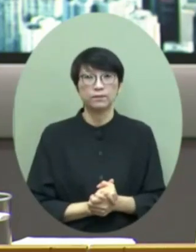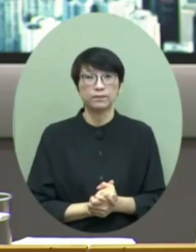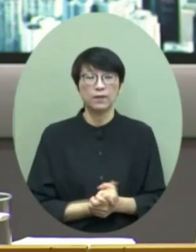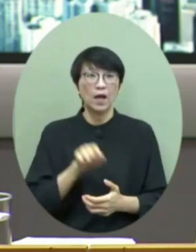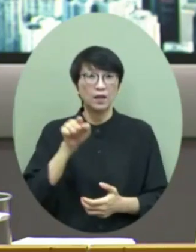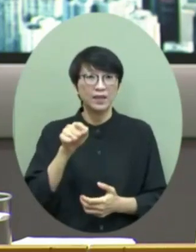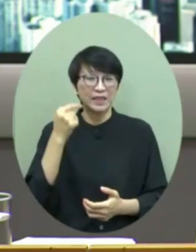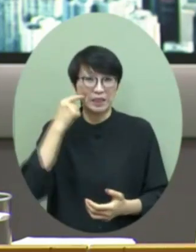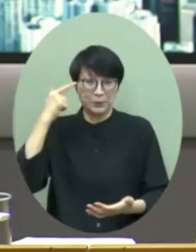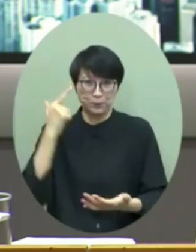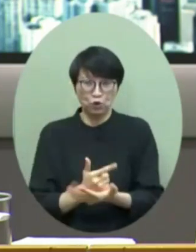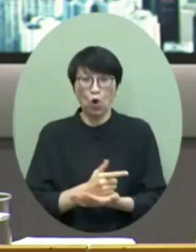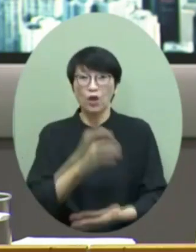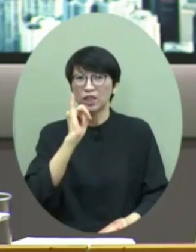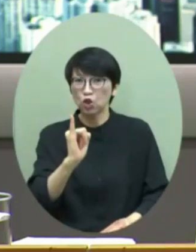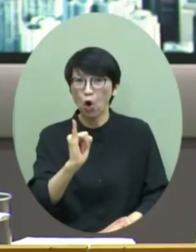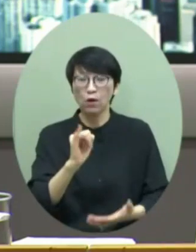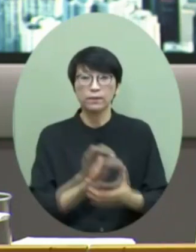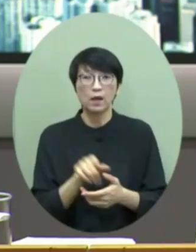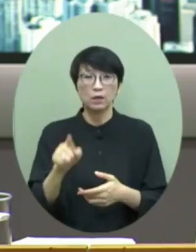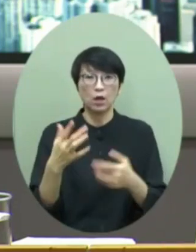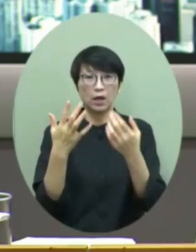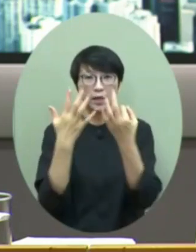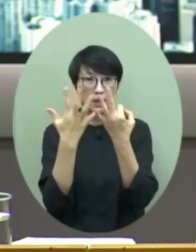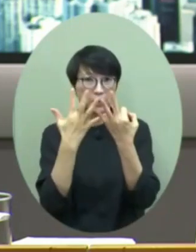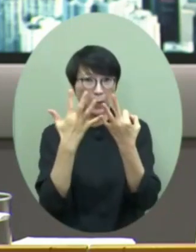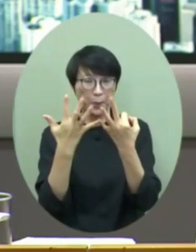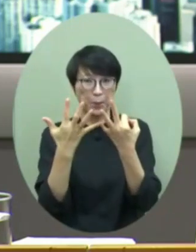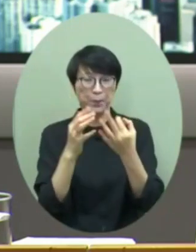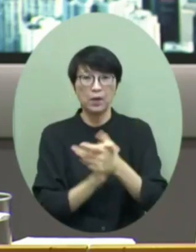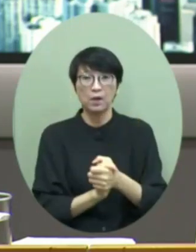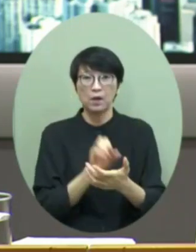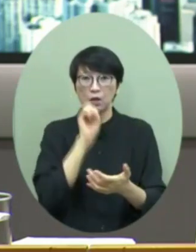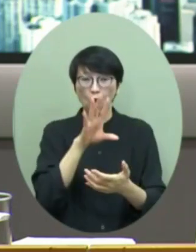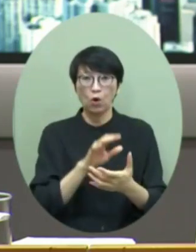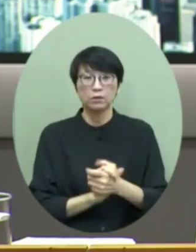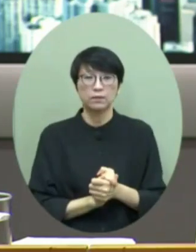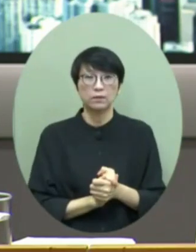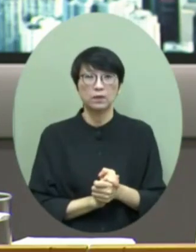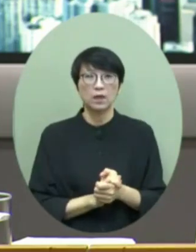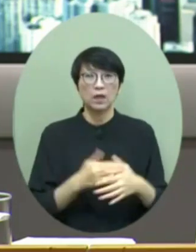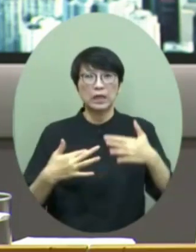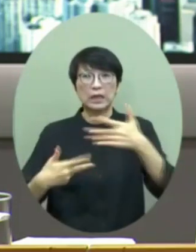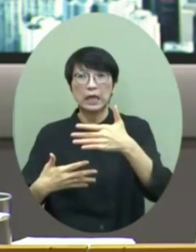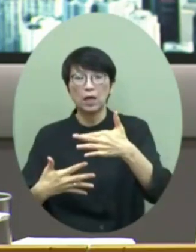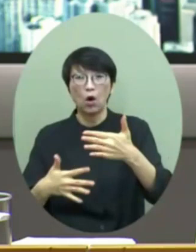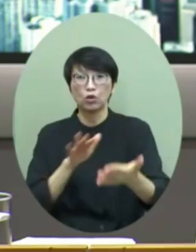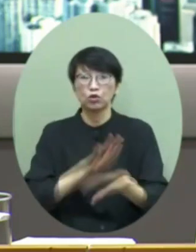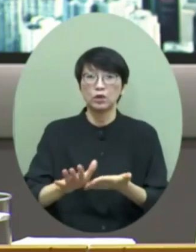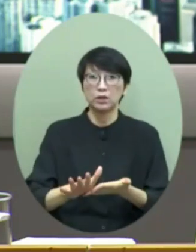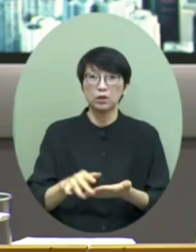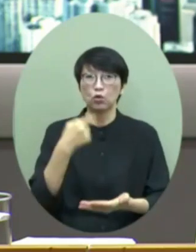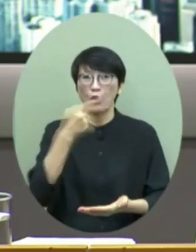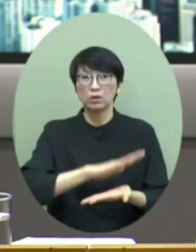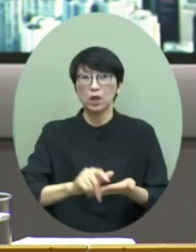four categories of crimes are serious offenses. That being the case, Article 35 doesn't